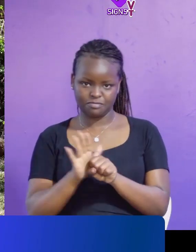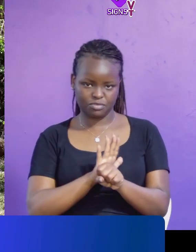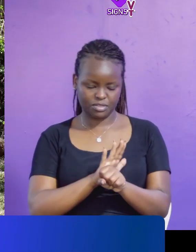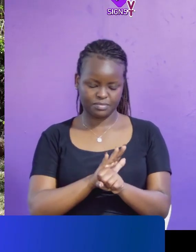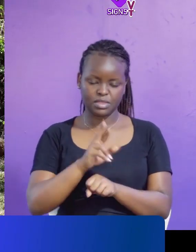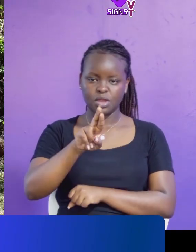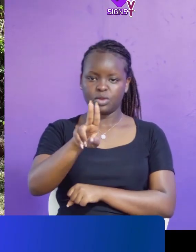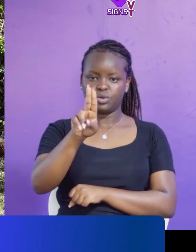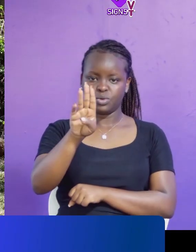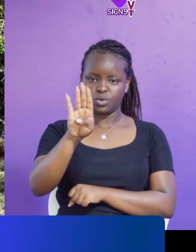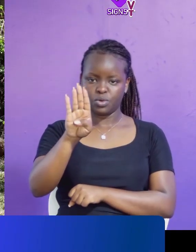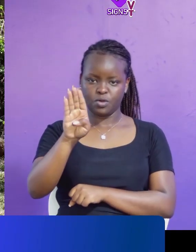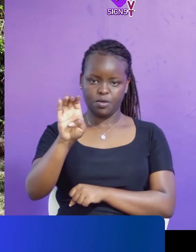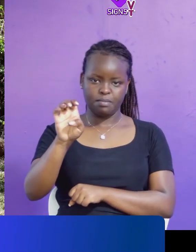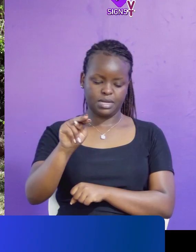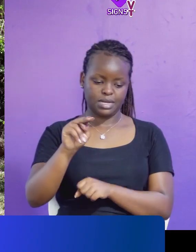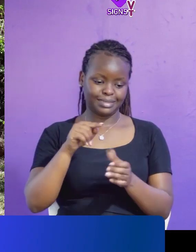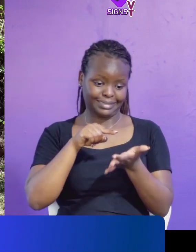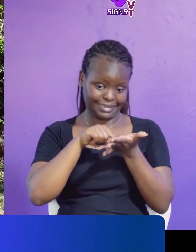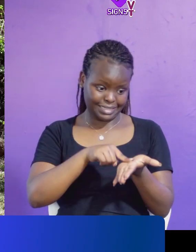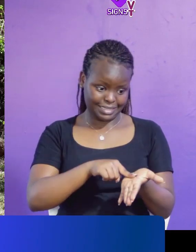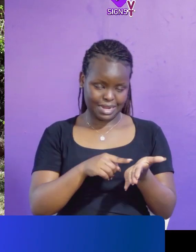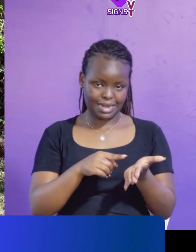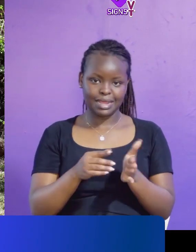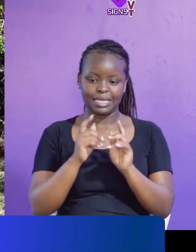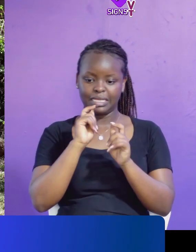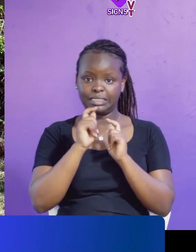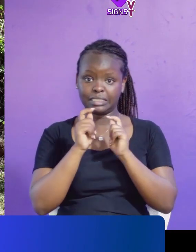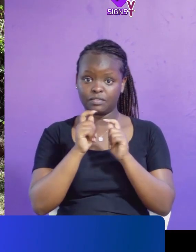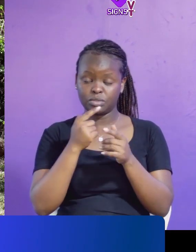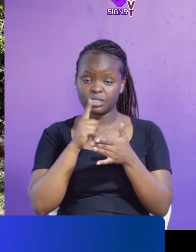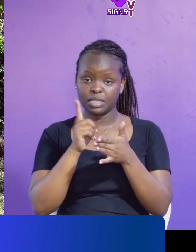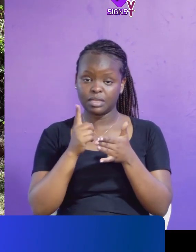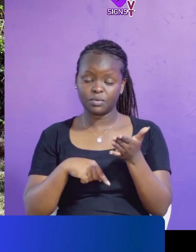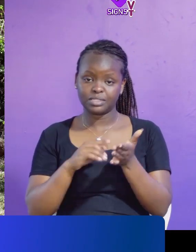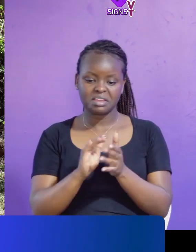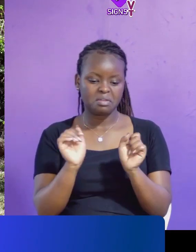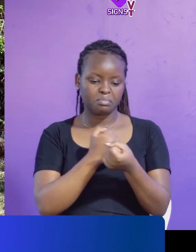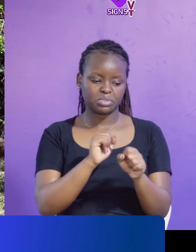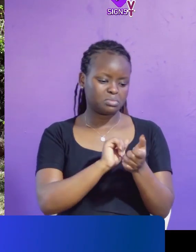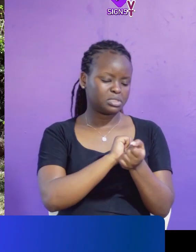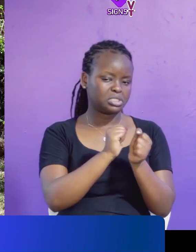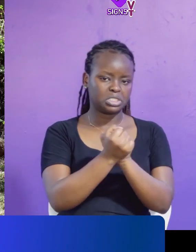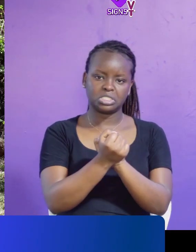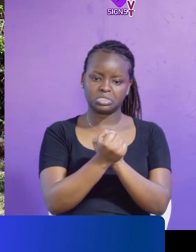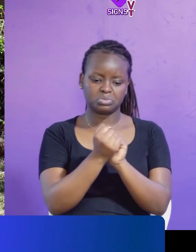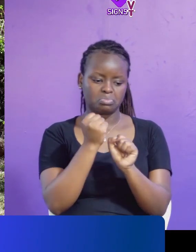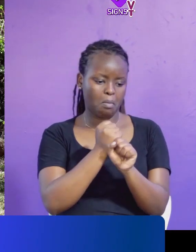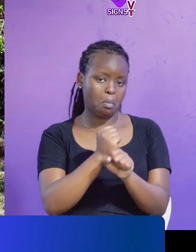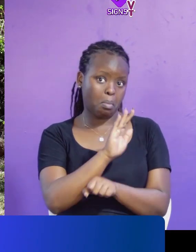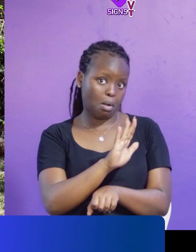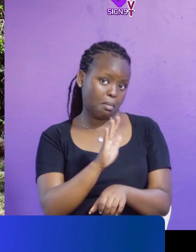has insisted on his post-match interview that he is not going to change his philosophy. Nevertheless, if